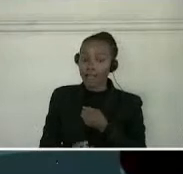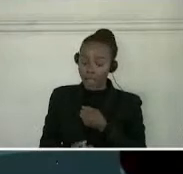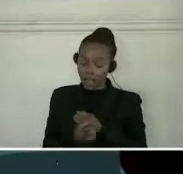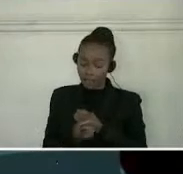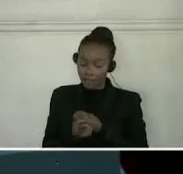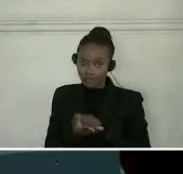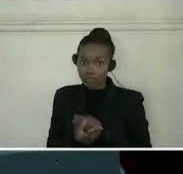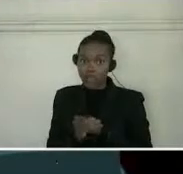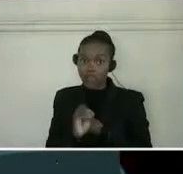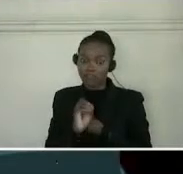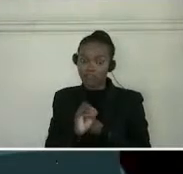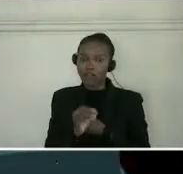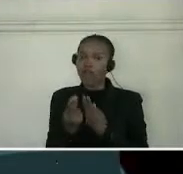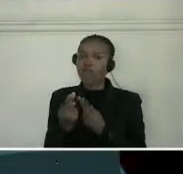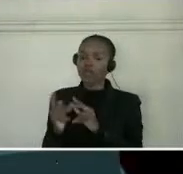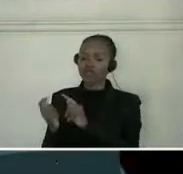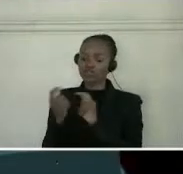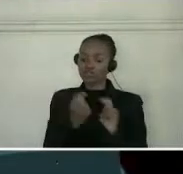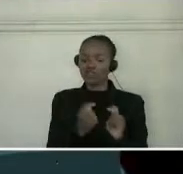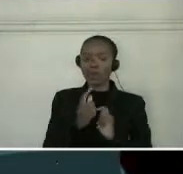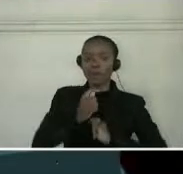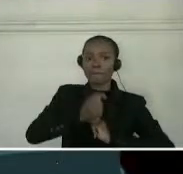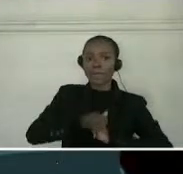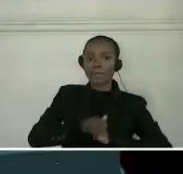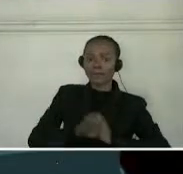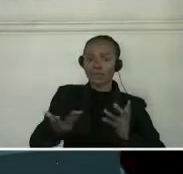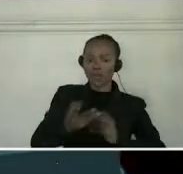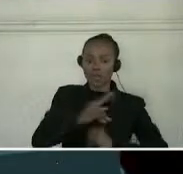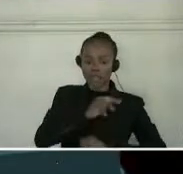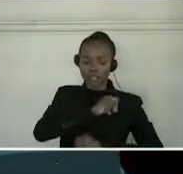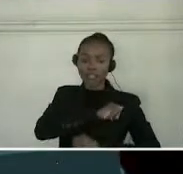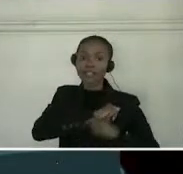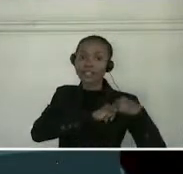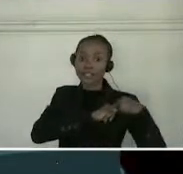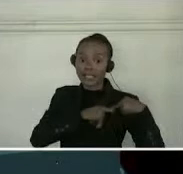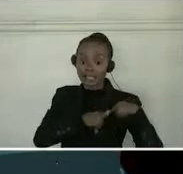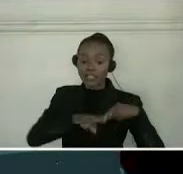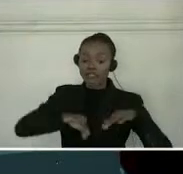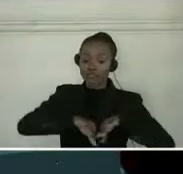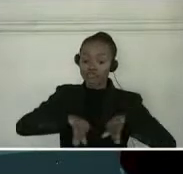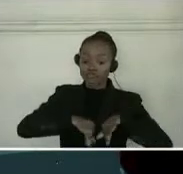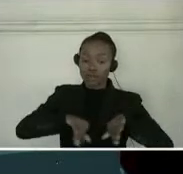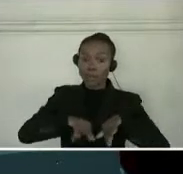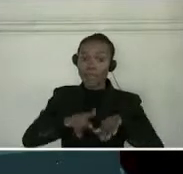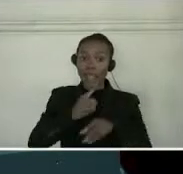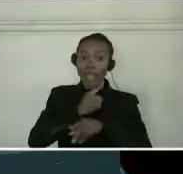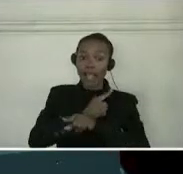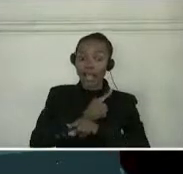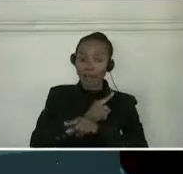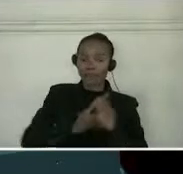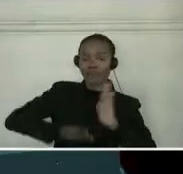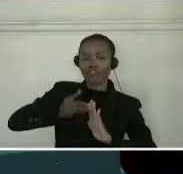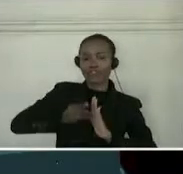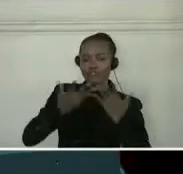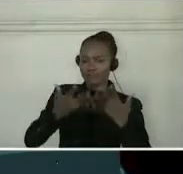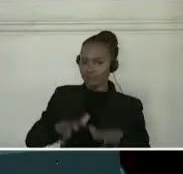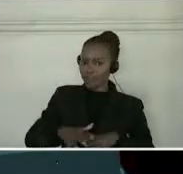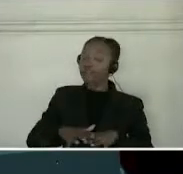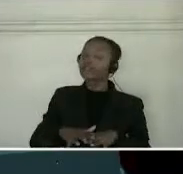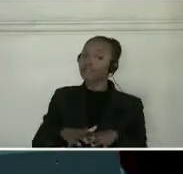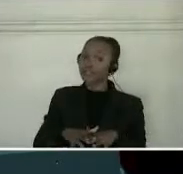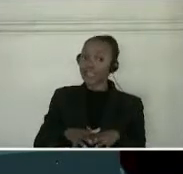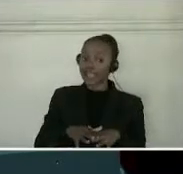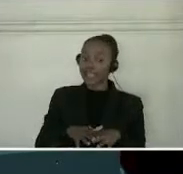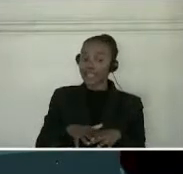lunatal aquatic a strategic plan to racer state township swimming lab has been developed and full-time senior